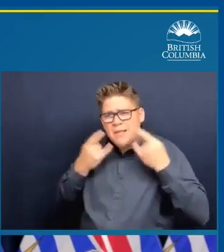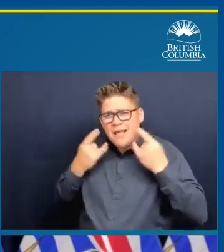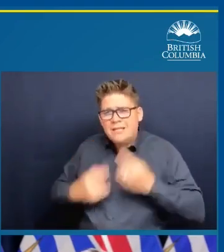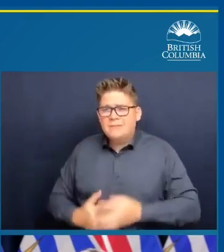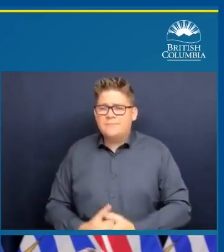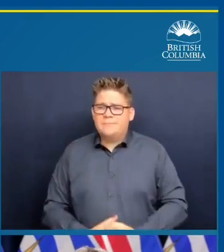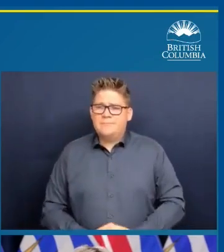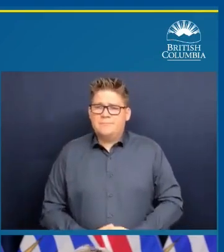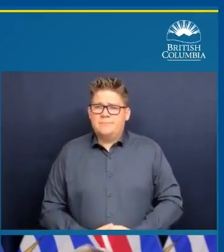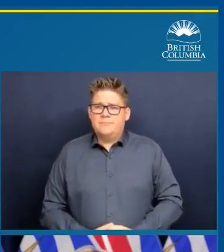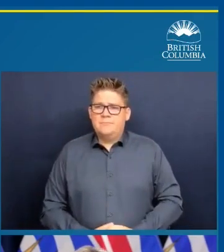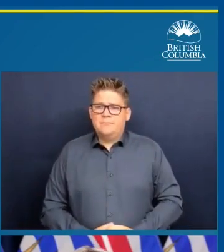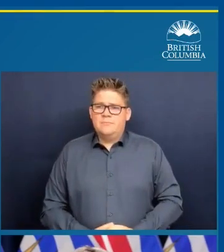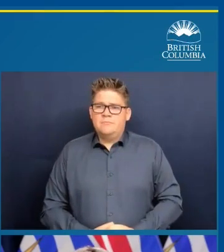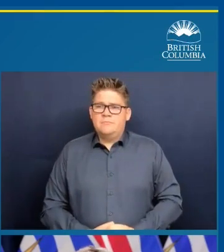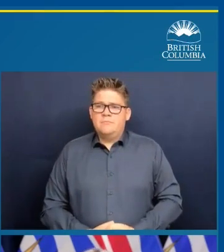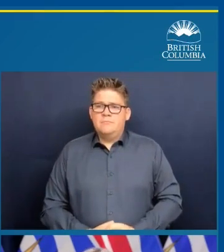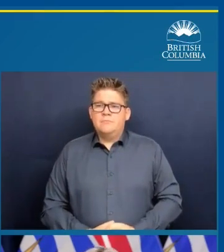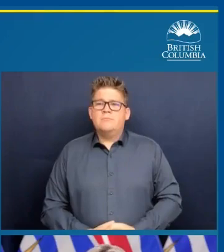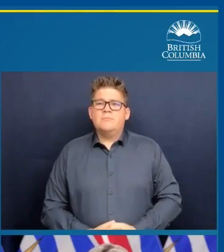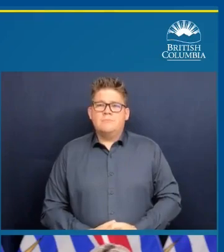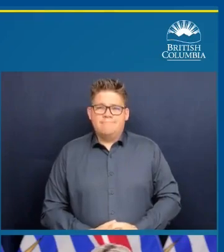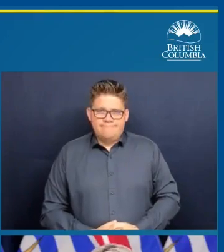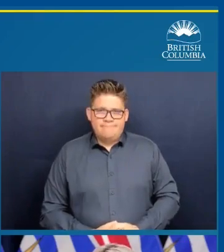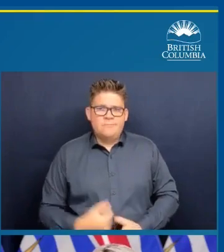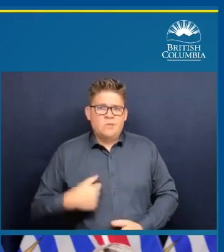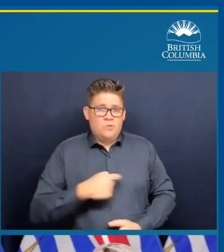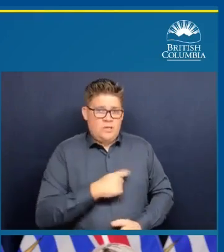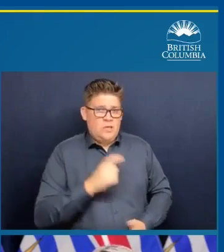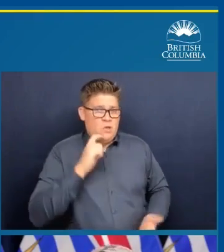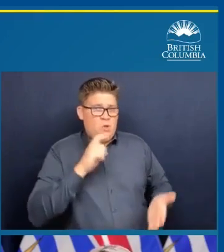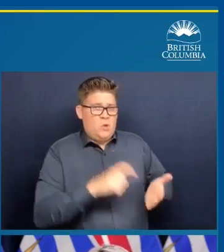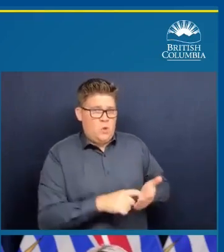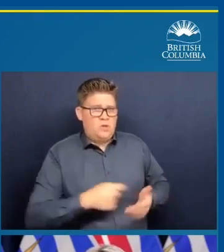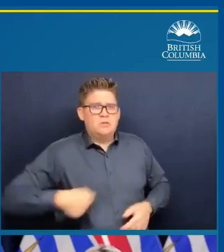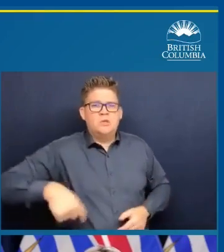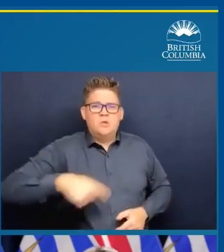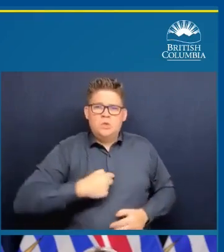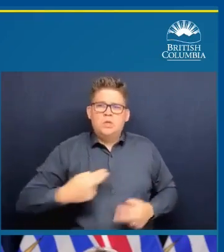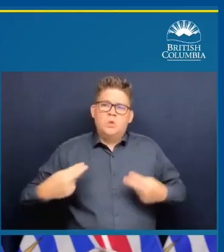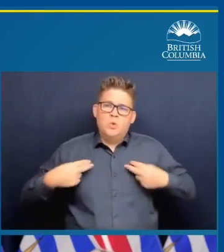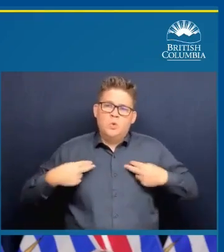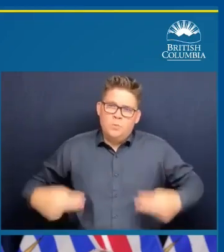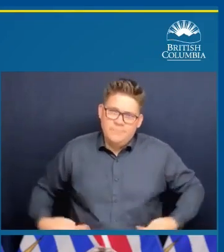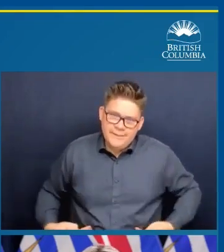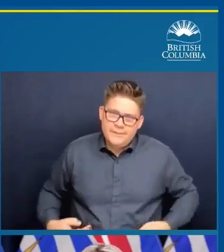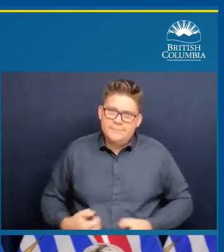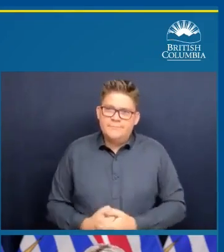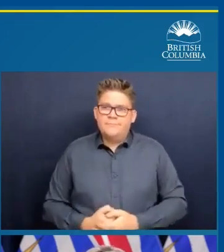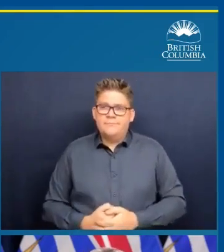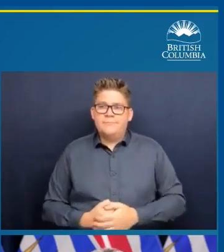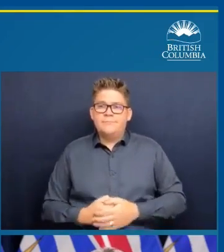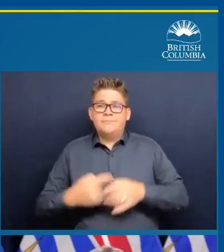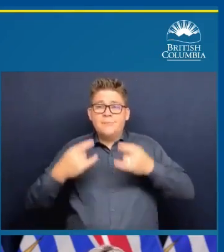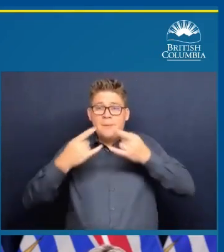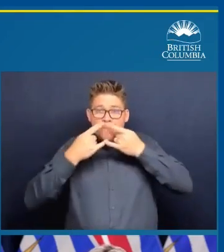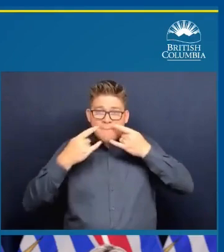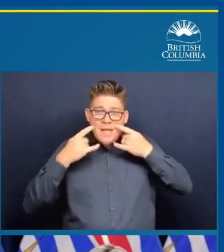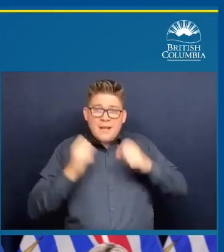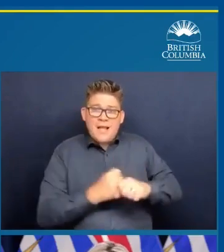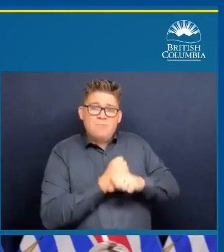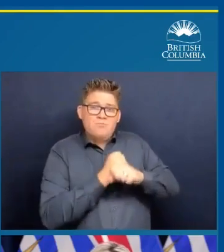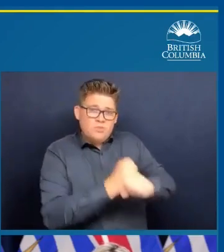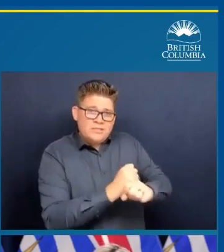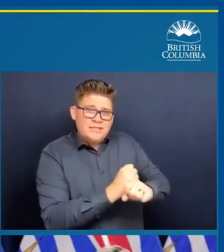and masks are protective equipment, but they're only as effective as we make them. And that can be a challenge, especially for children